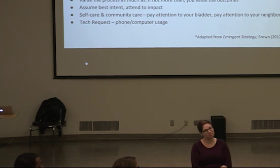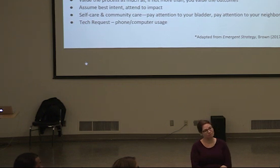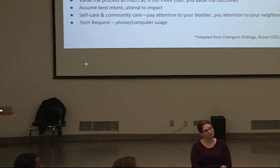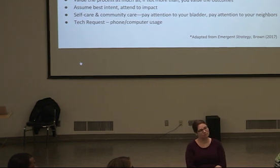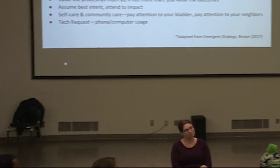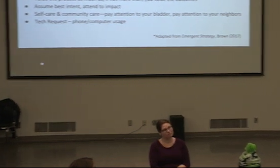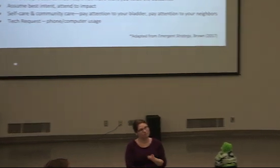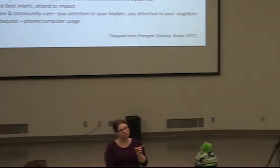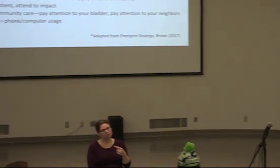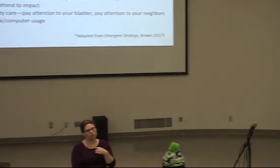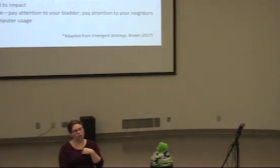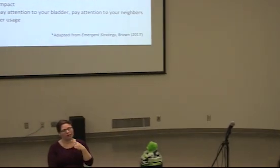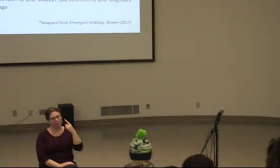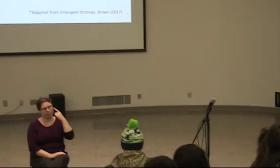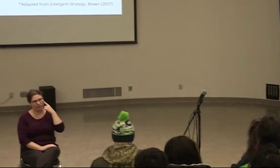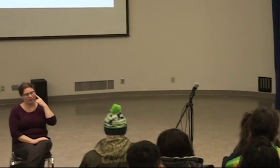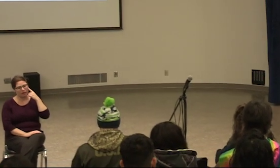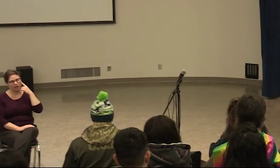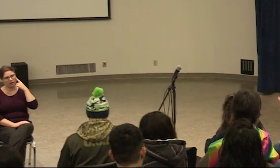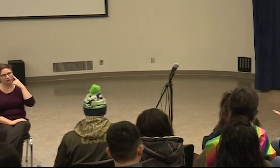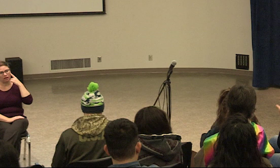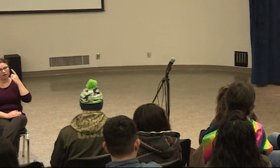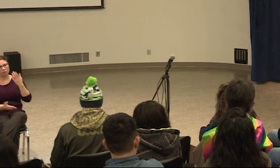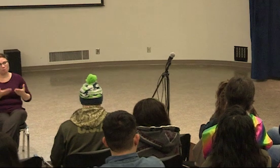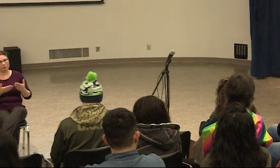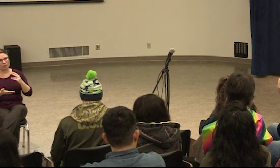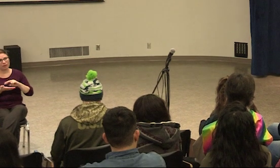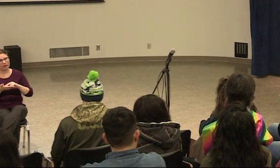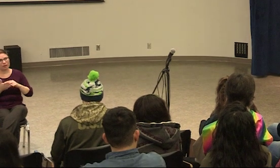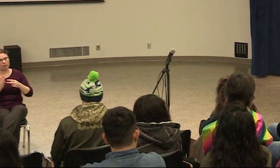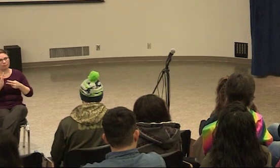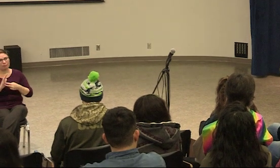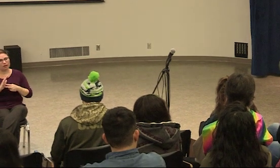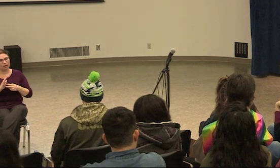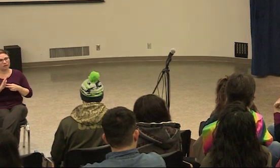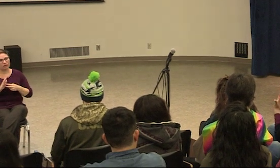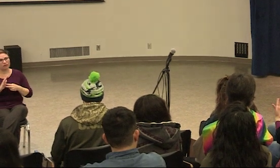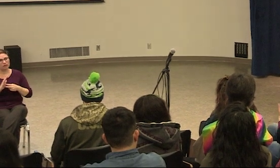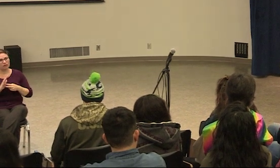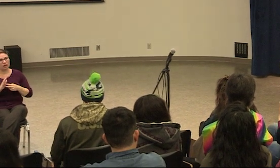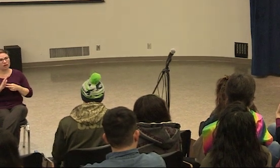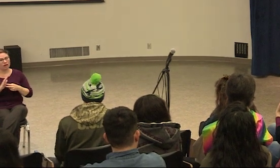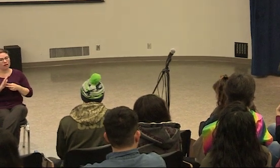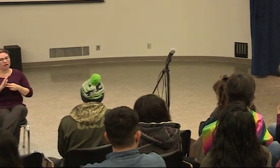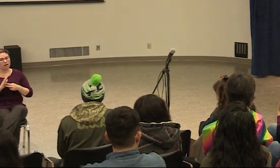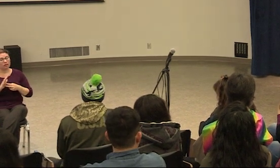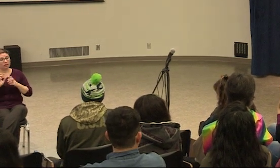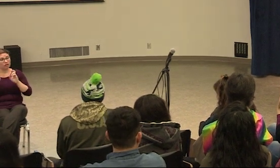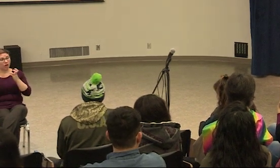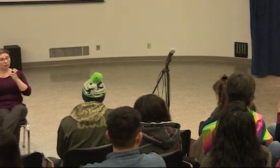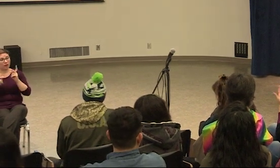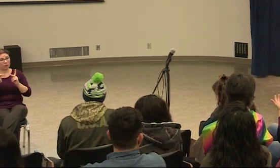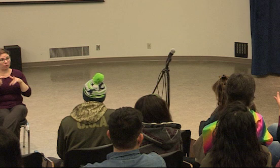So I think you might be talking about like approaching the elephant in the room, that thing that makes everyone comfortable or like makes